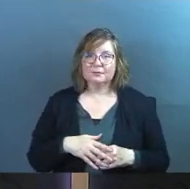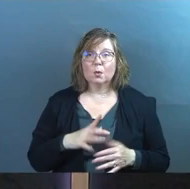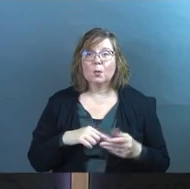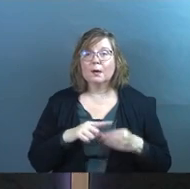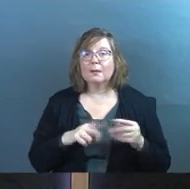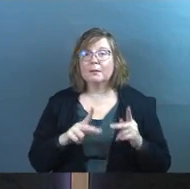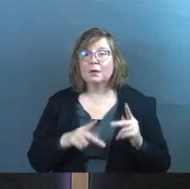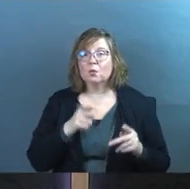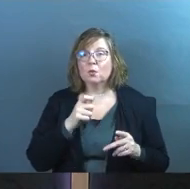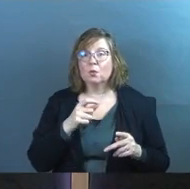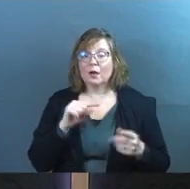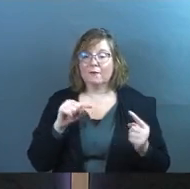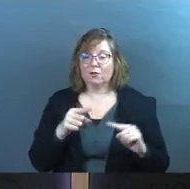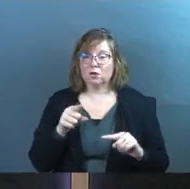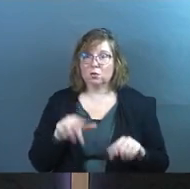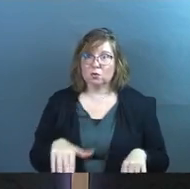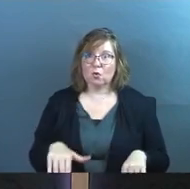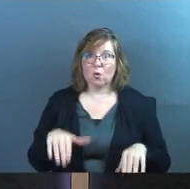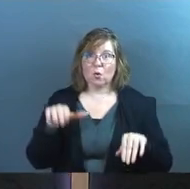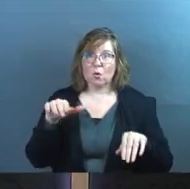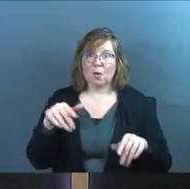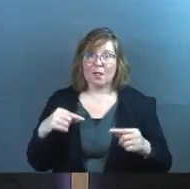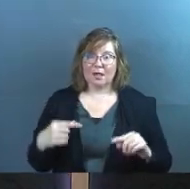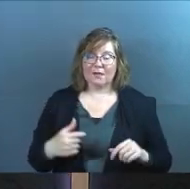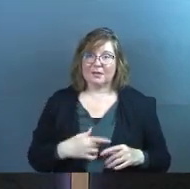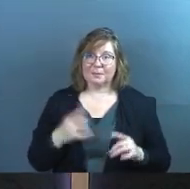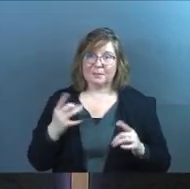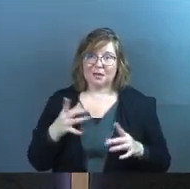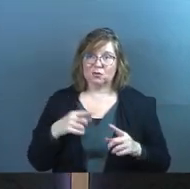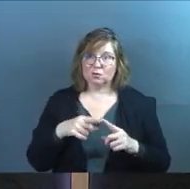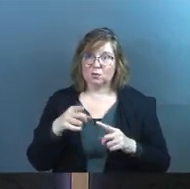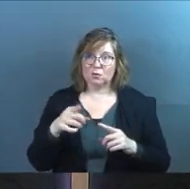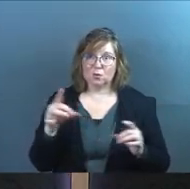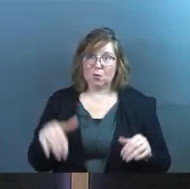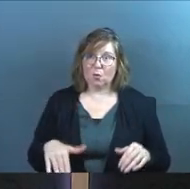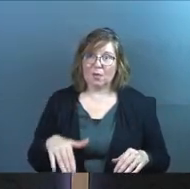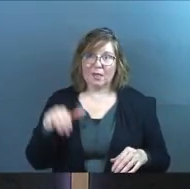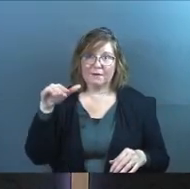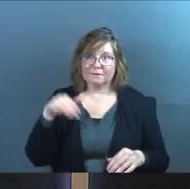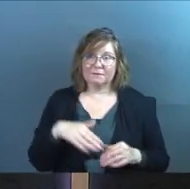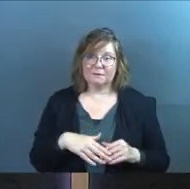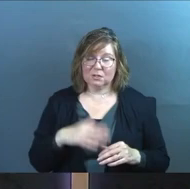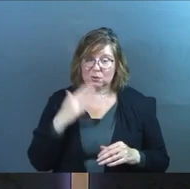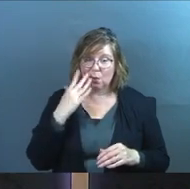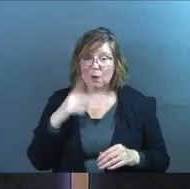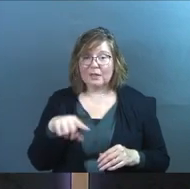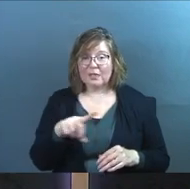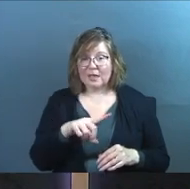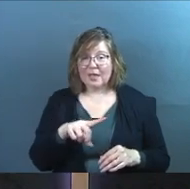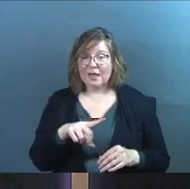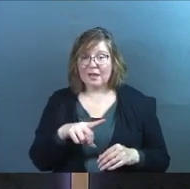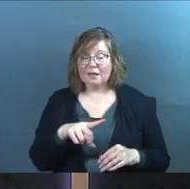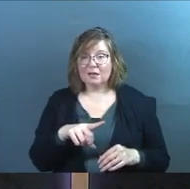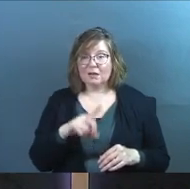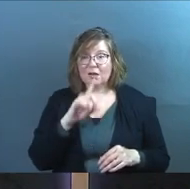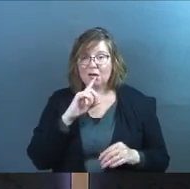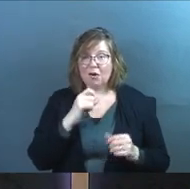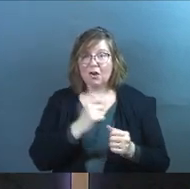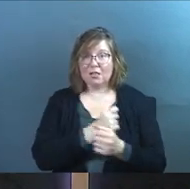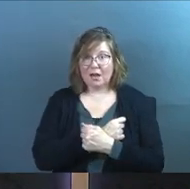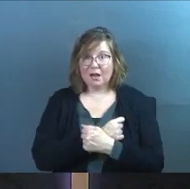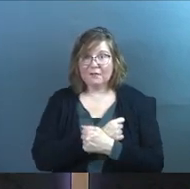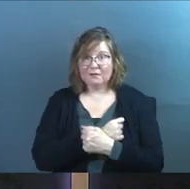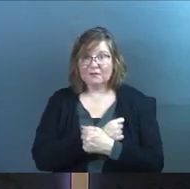What about those people who have hurt you your whole life, been hateful to you your whole life? Did you know that they are